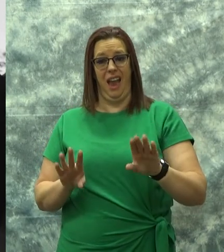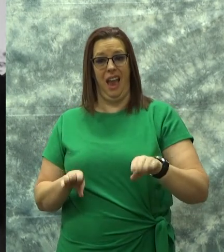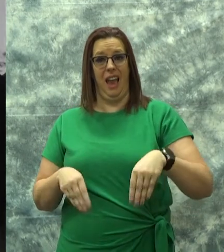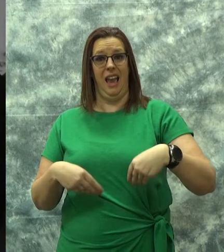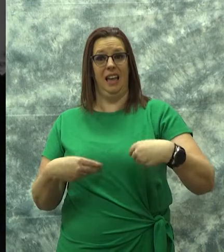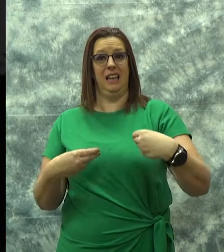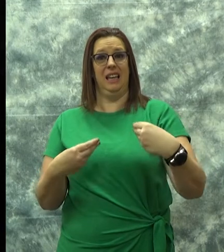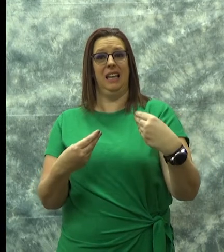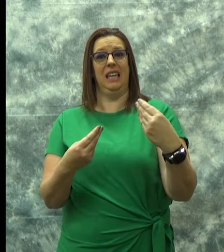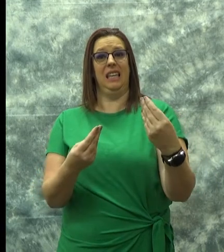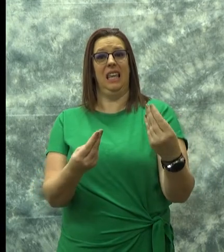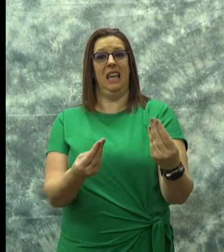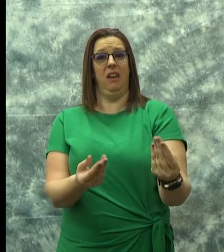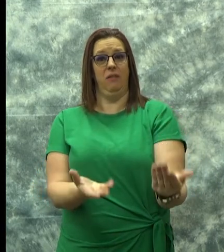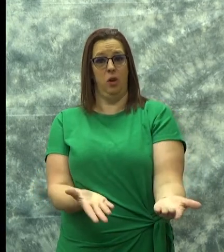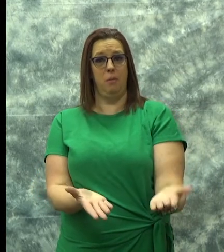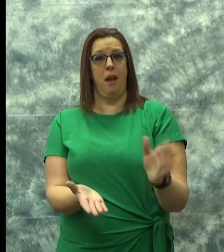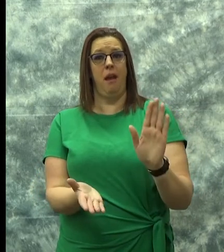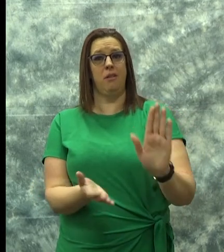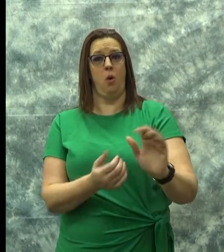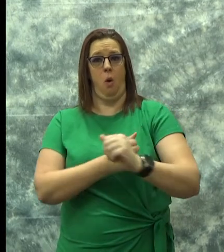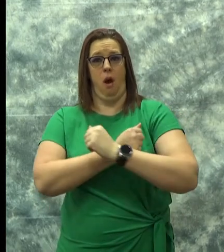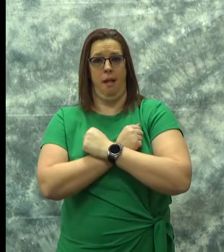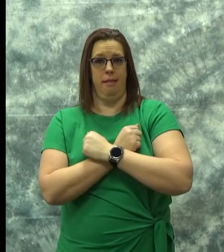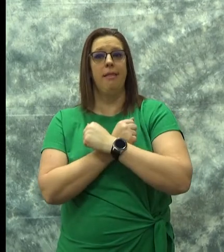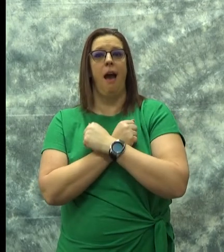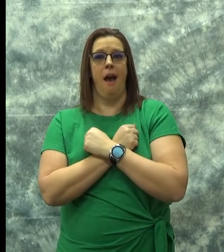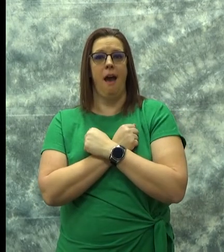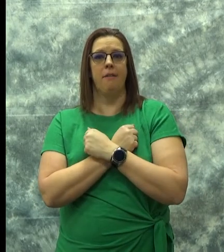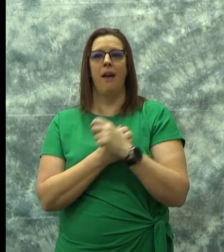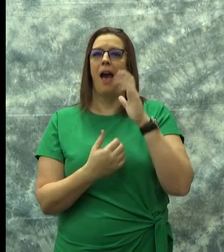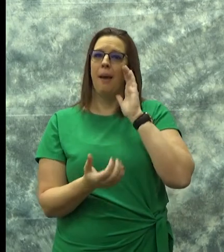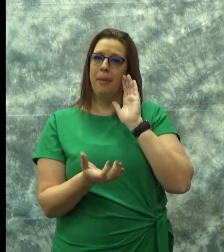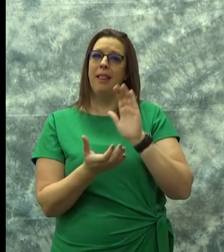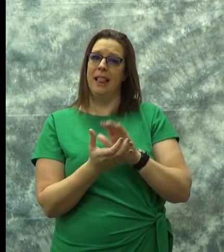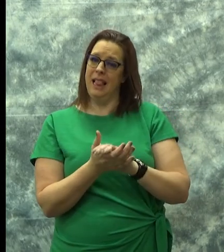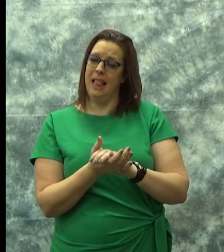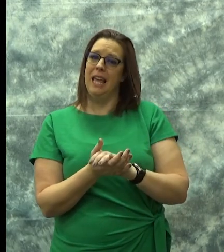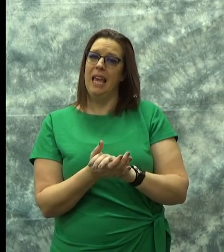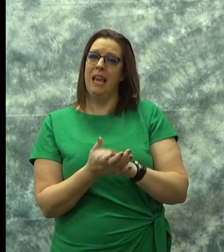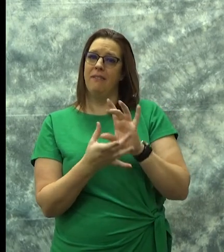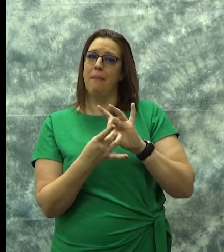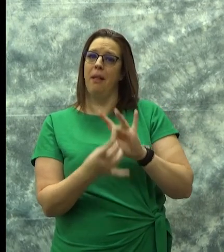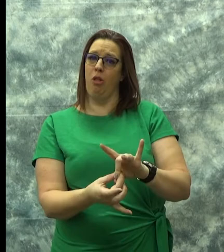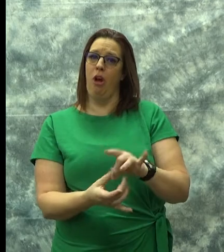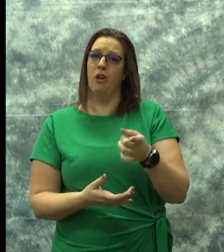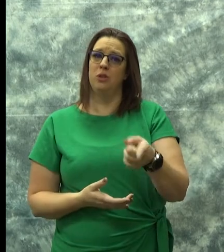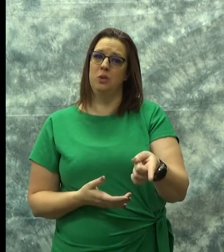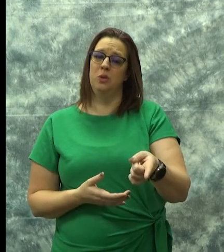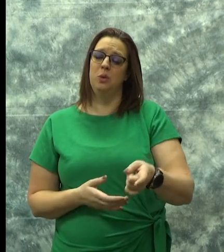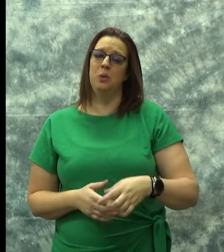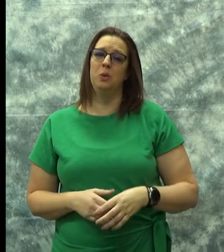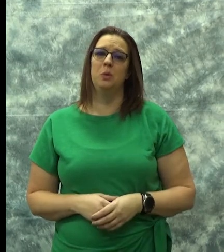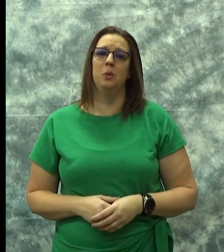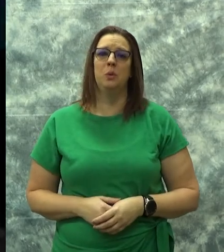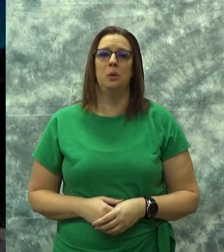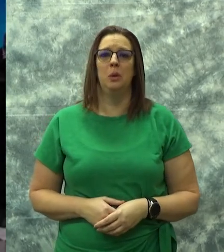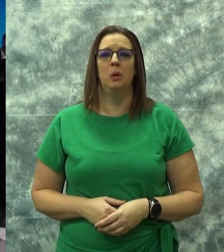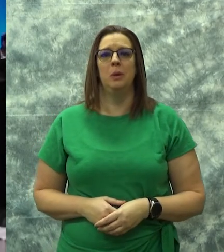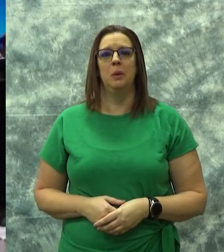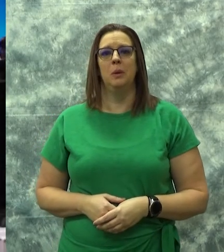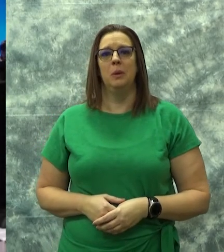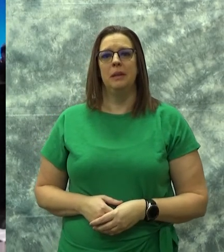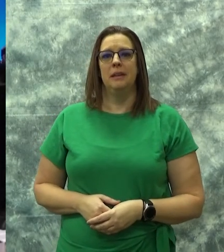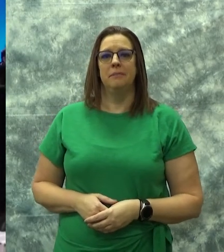I give you back your own true love. I believe it belongs to you."